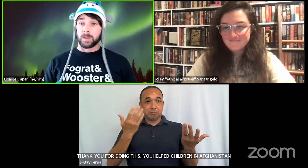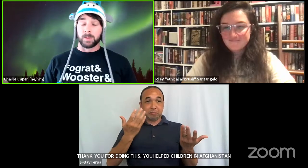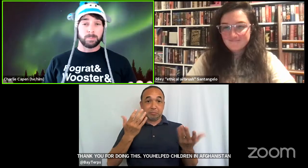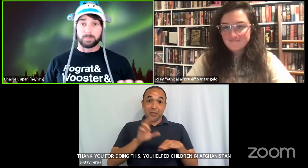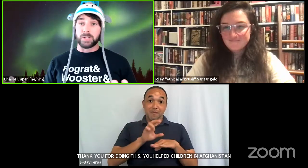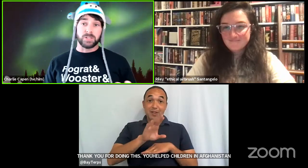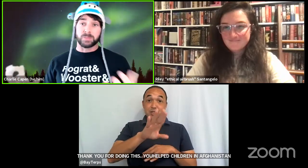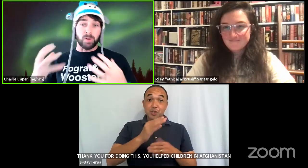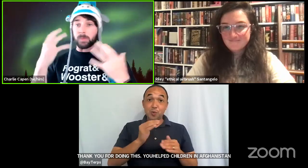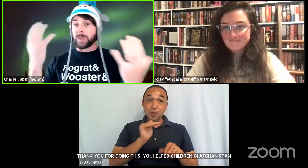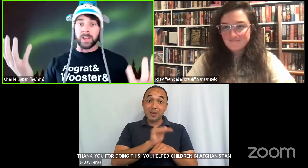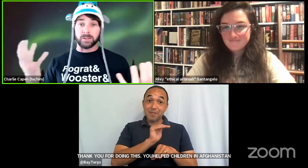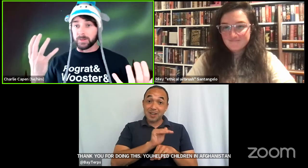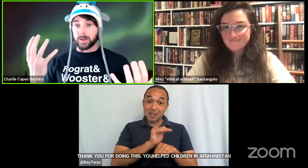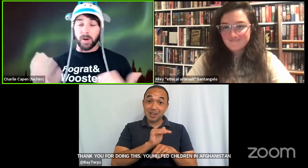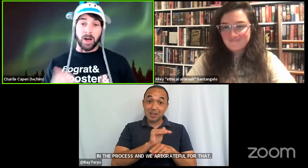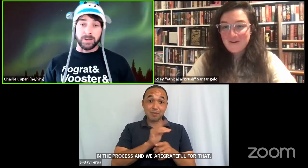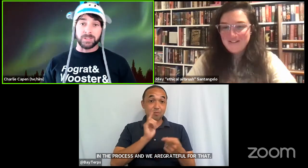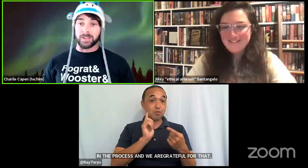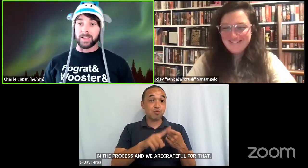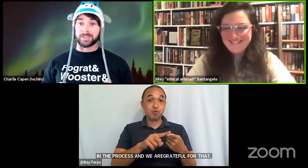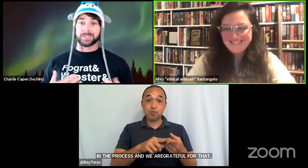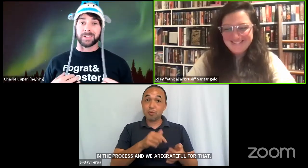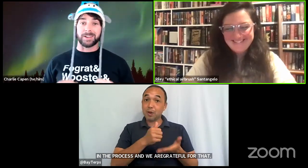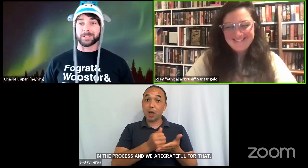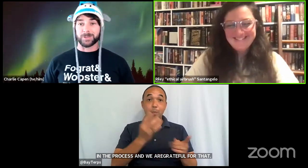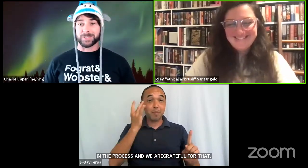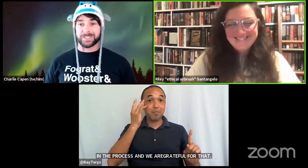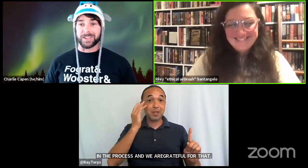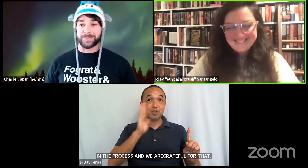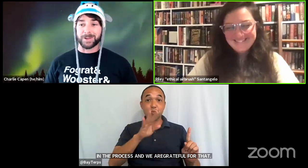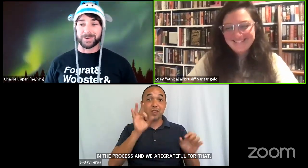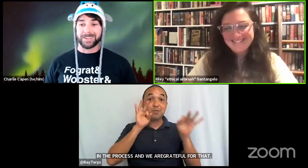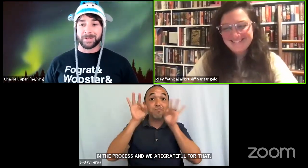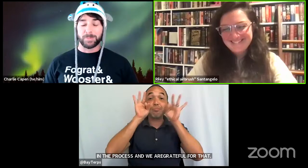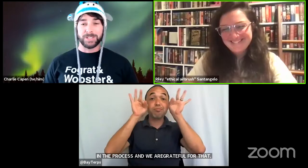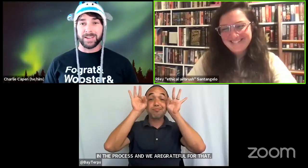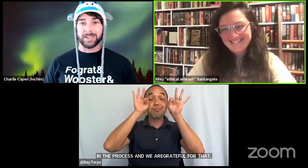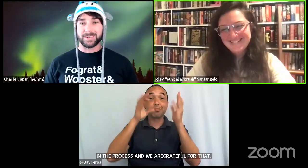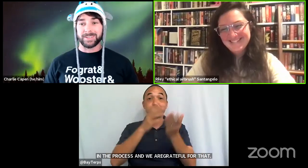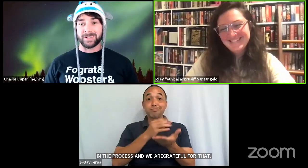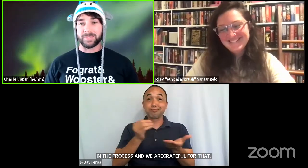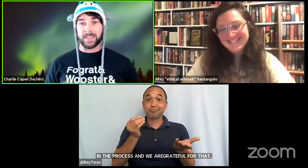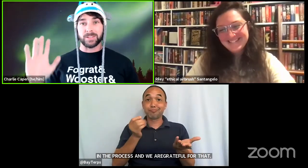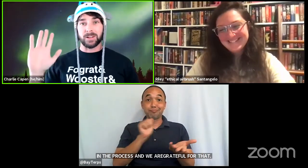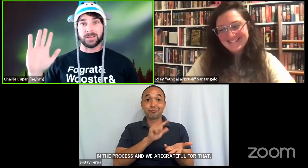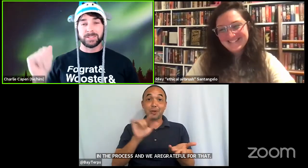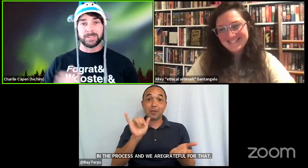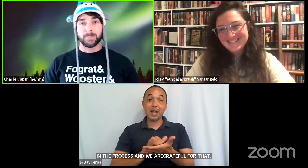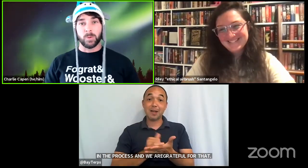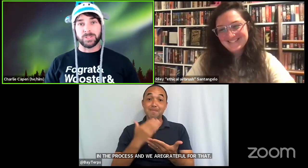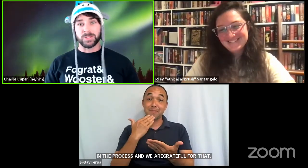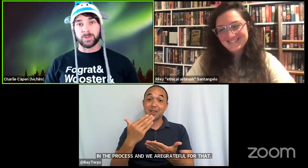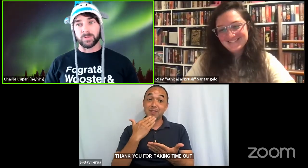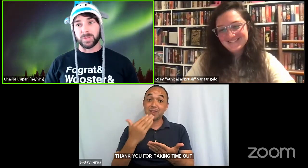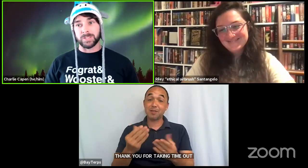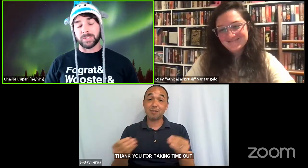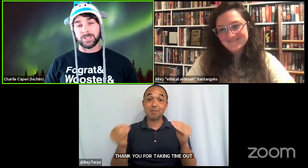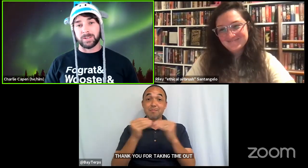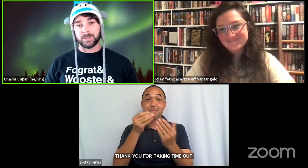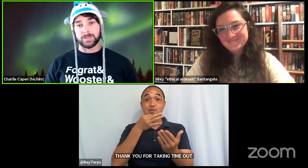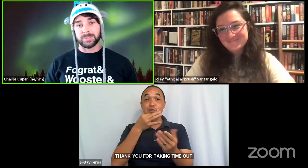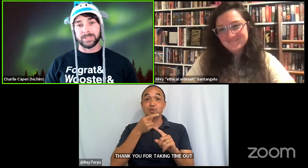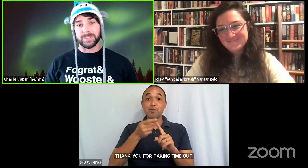into Misha's problematic pox and all sorts of stuff. So appreciate it. Thanks all. More soon from